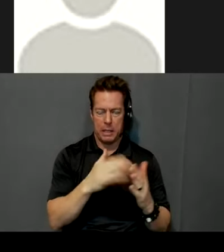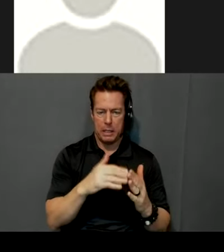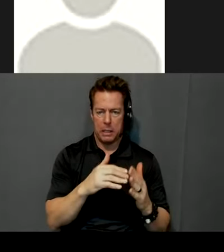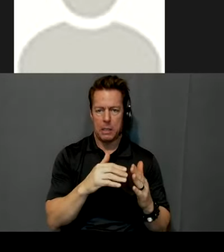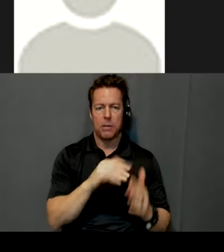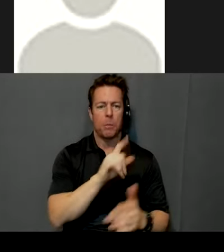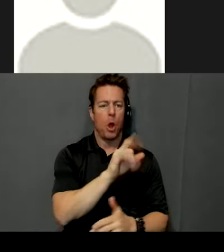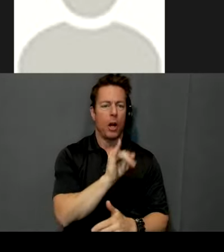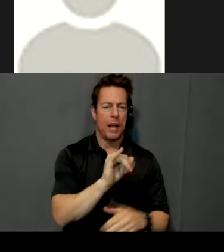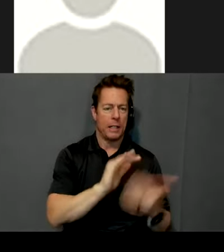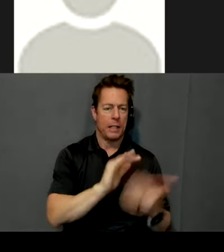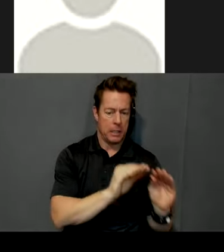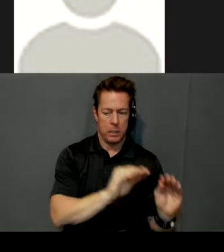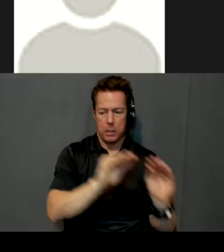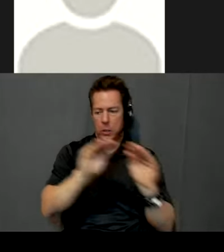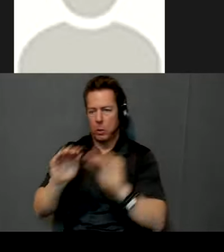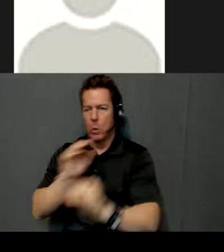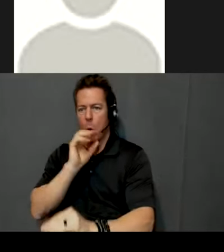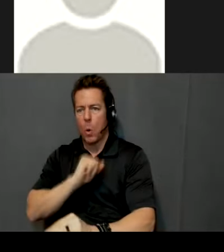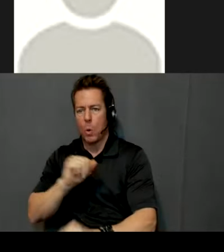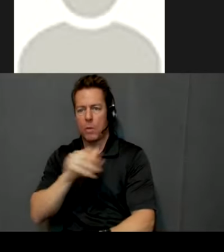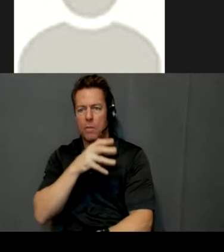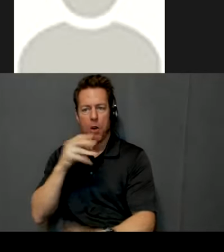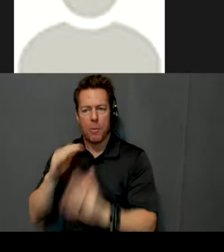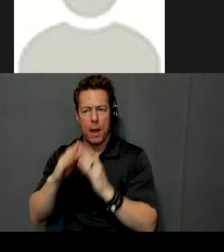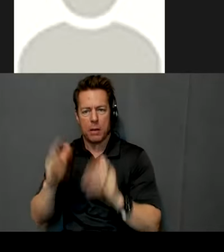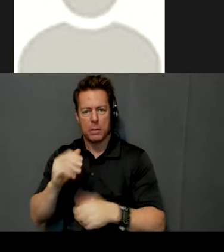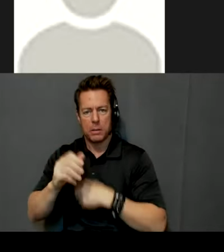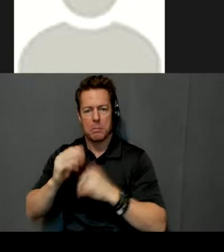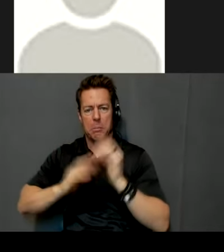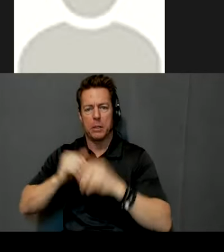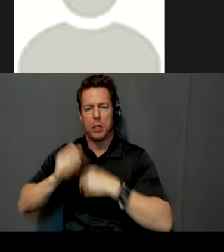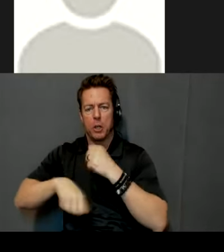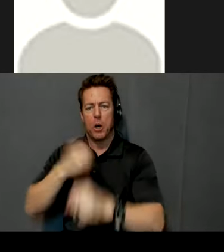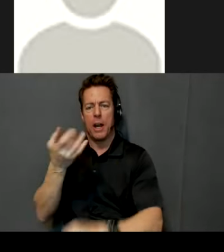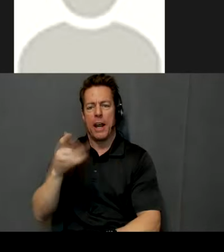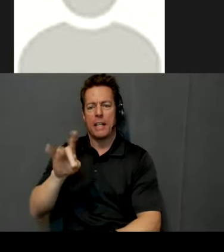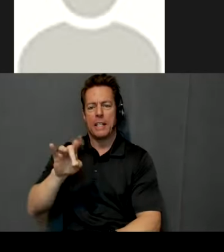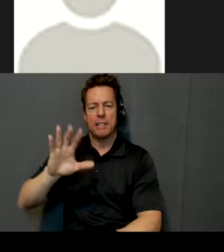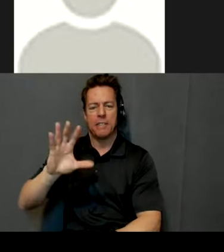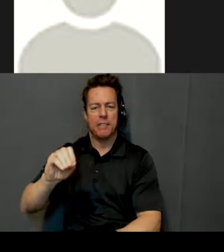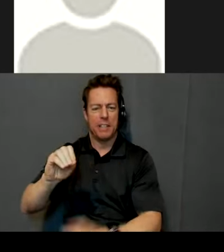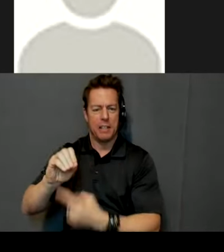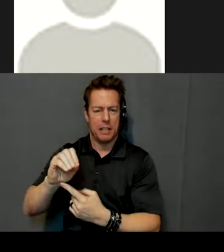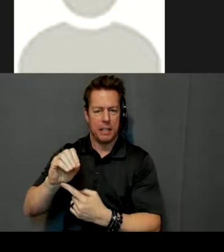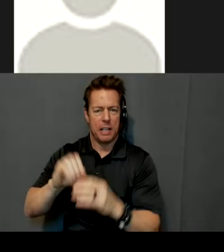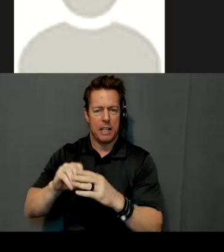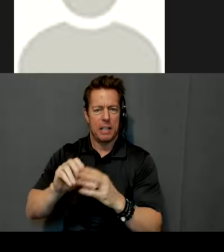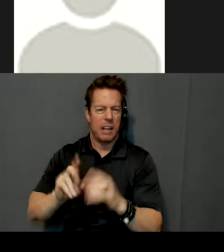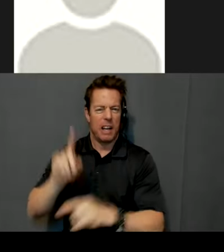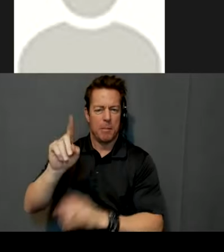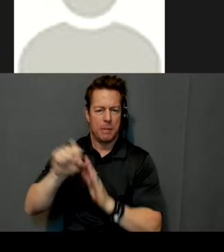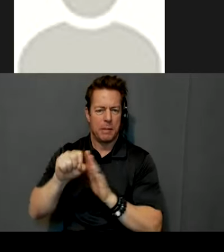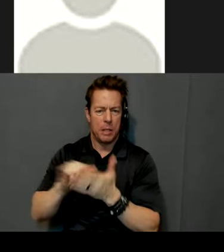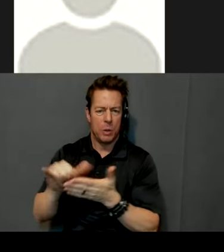Island City to an old farmhouse that was built in 1850 in upstate New York. Even more isolated than I was